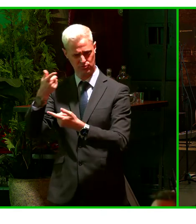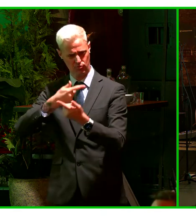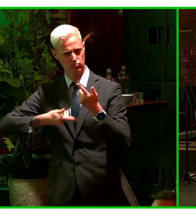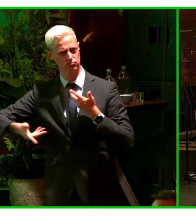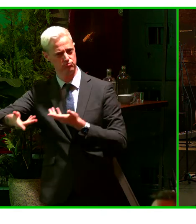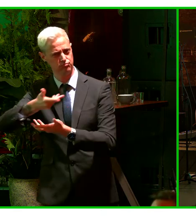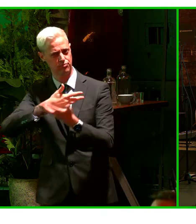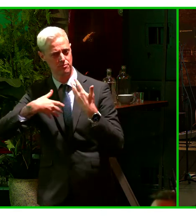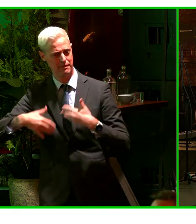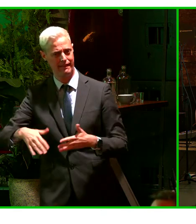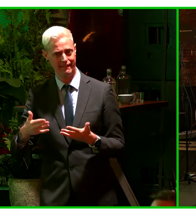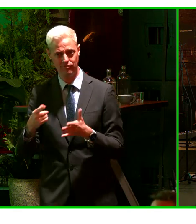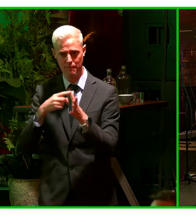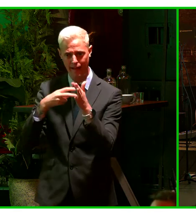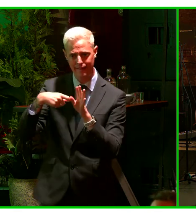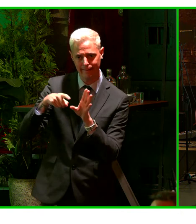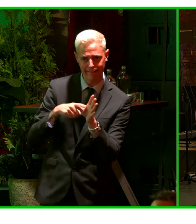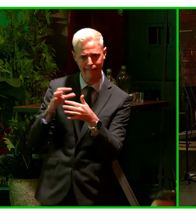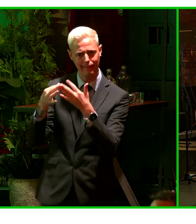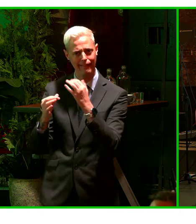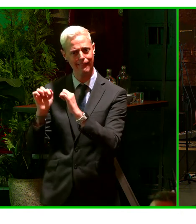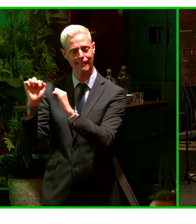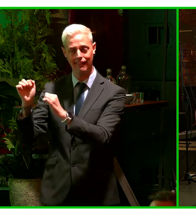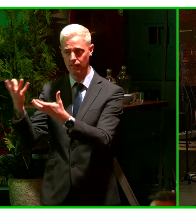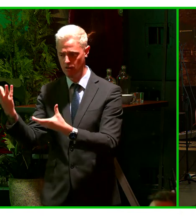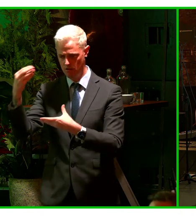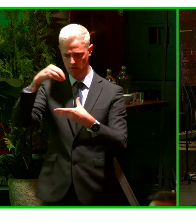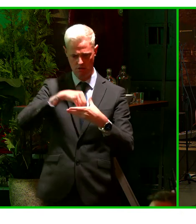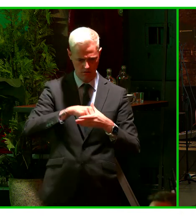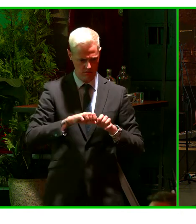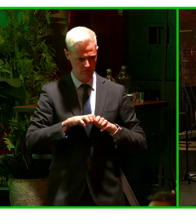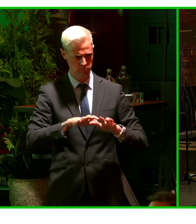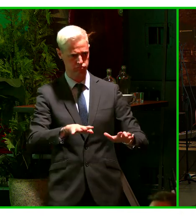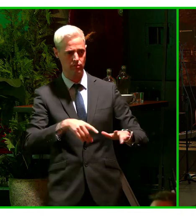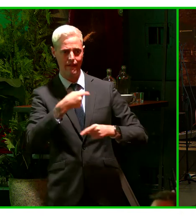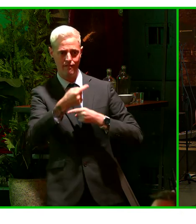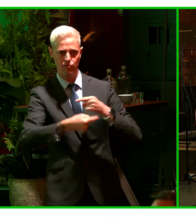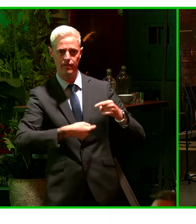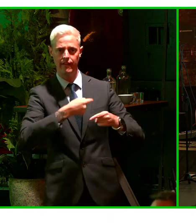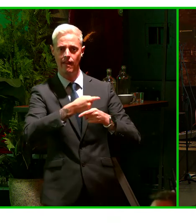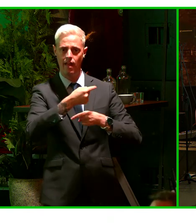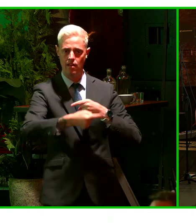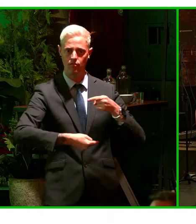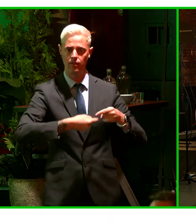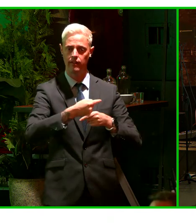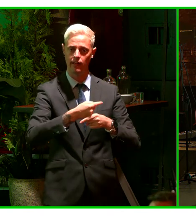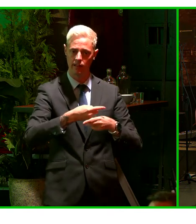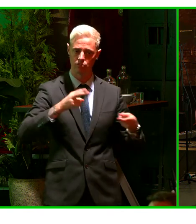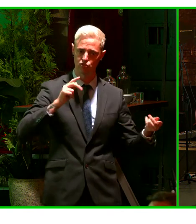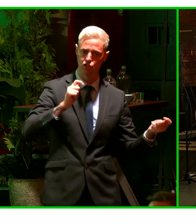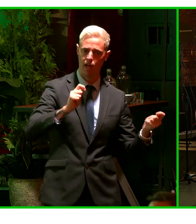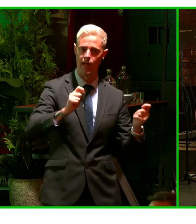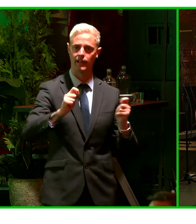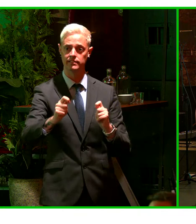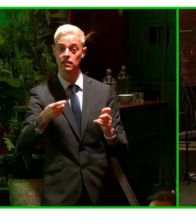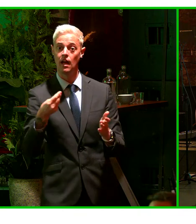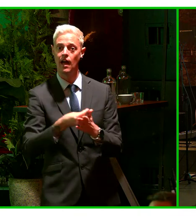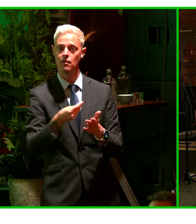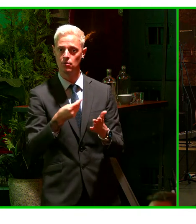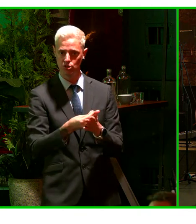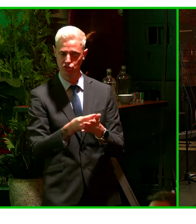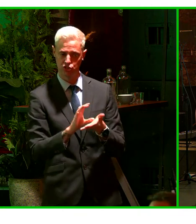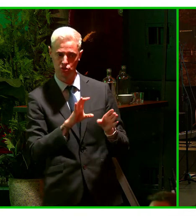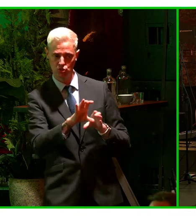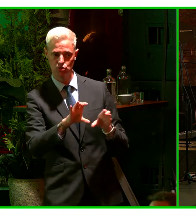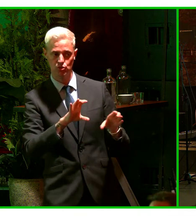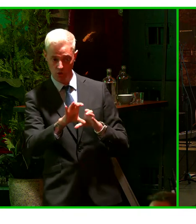people like Andy earlier on, and then how does that break down to what needs to happen year by year? What is the cost of that? And therefore you can translate that into the